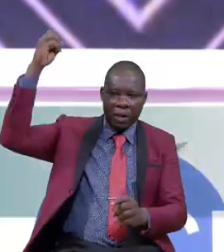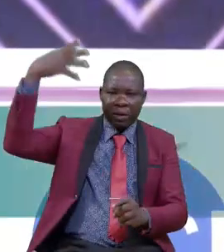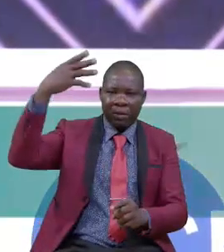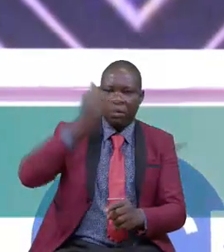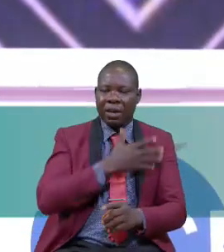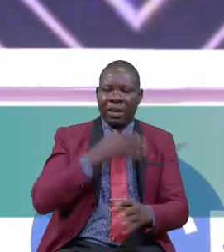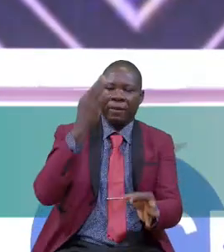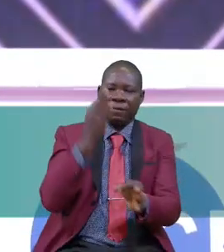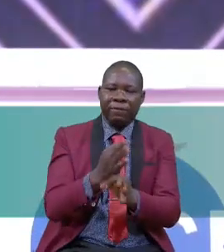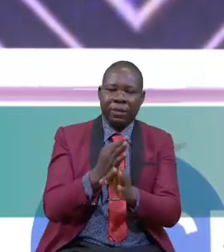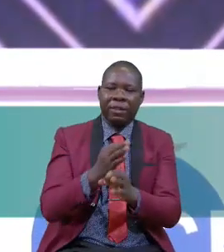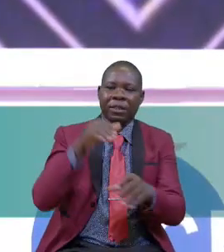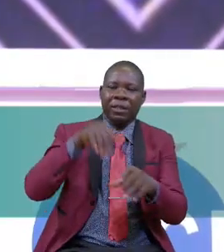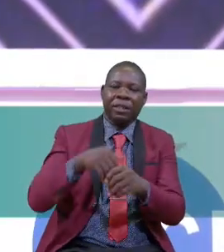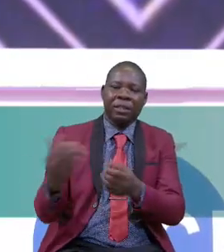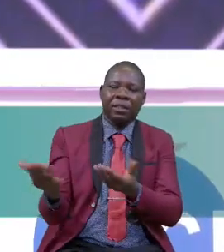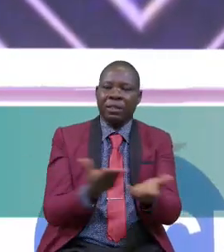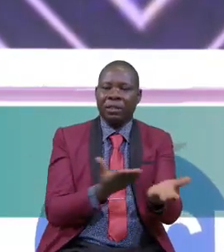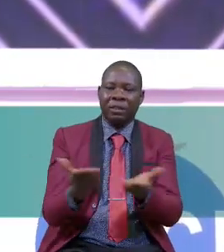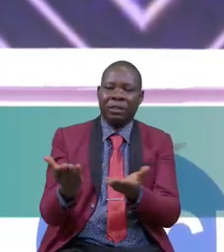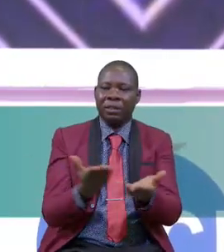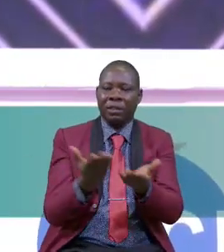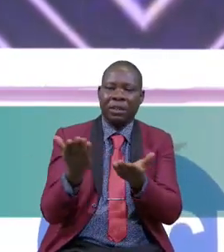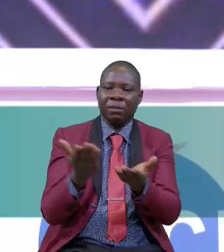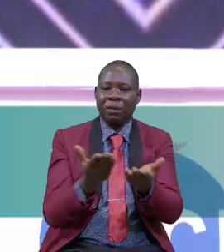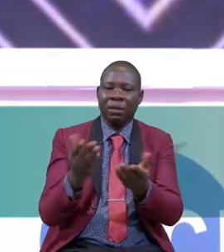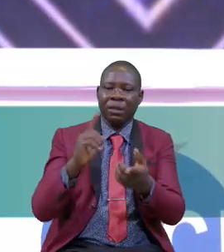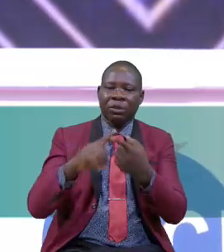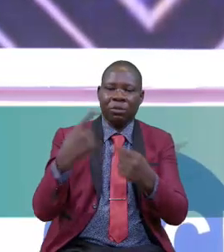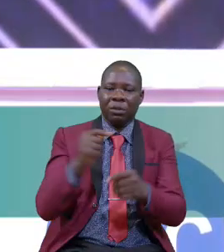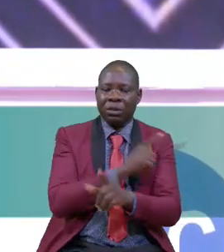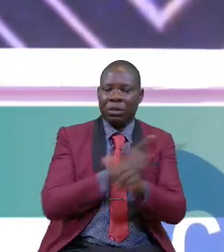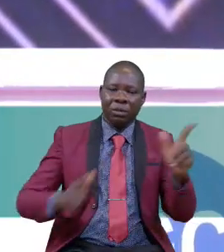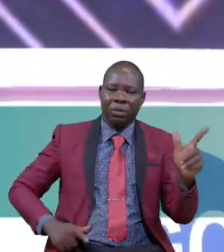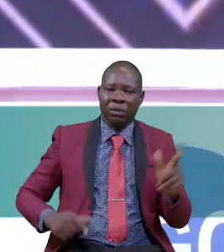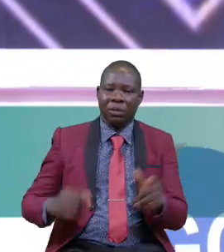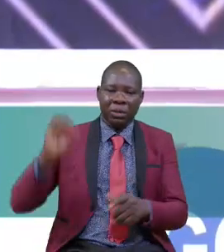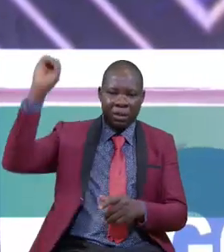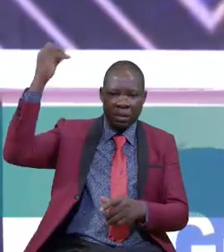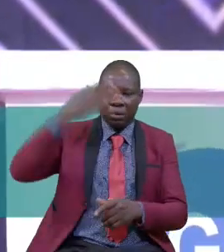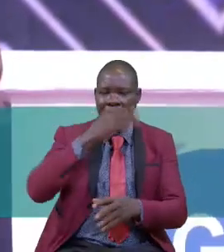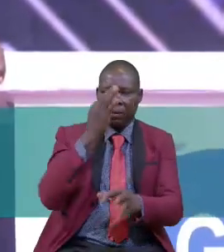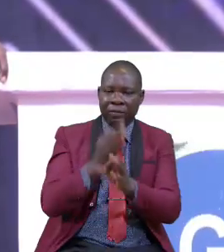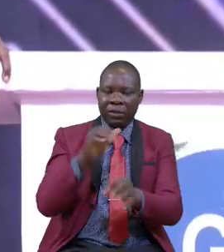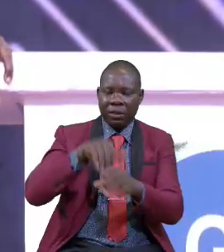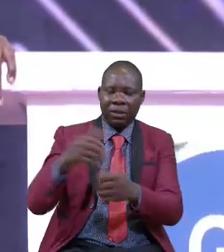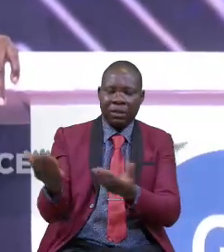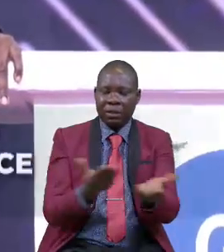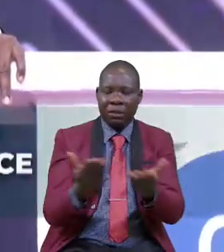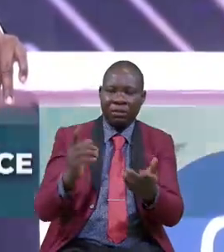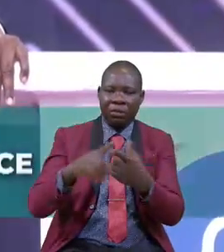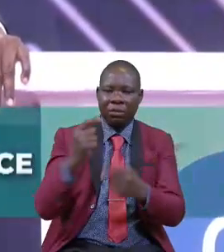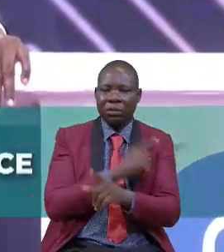in servanthood to the Lord. Servanthood to the Lord. Number two, grace and